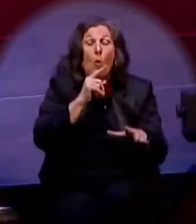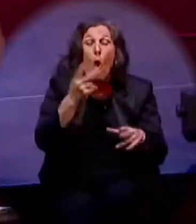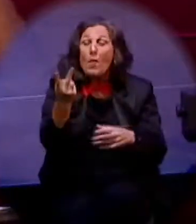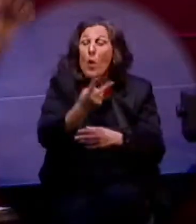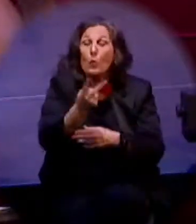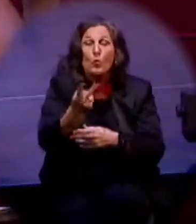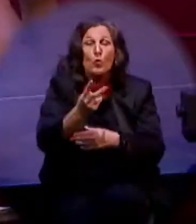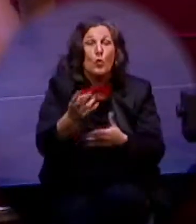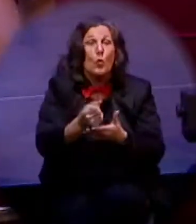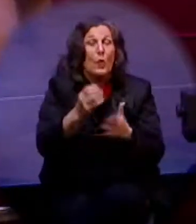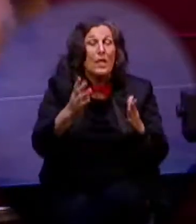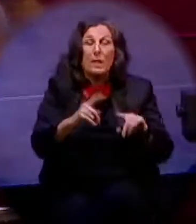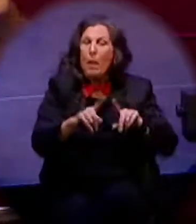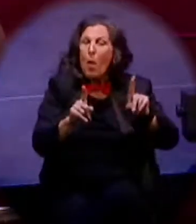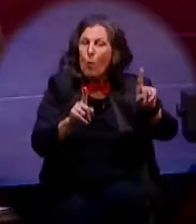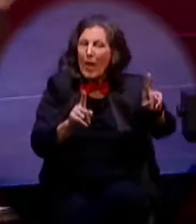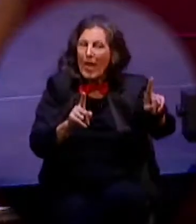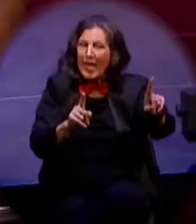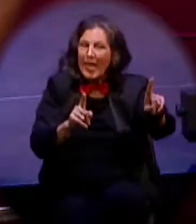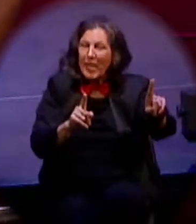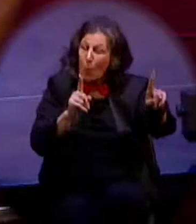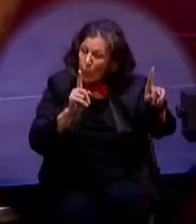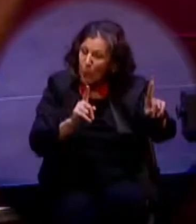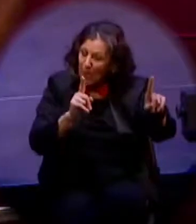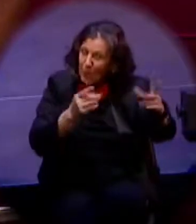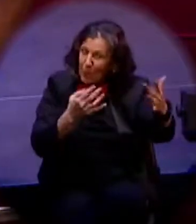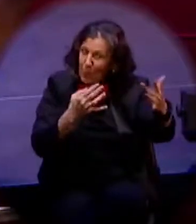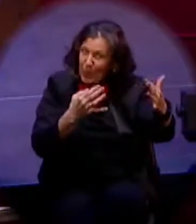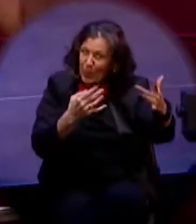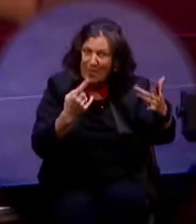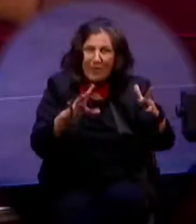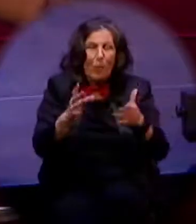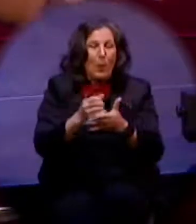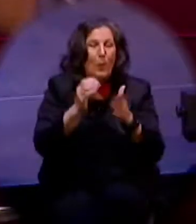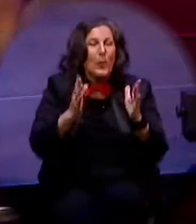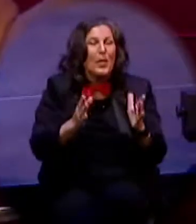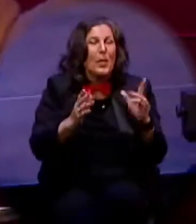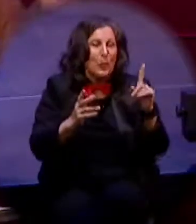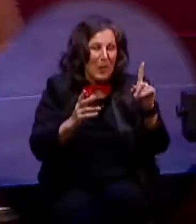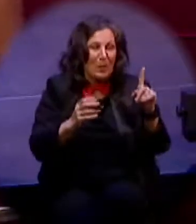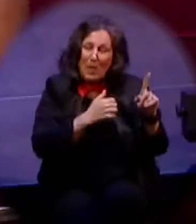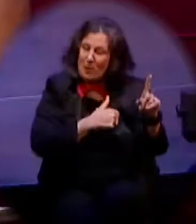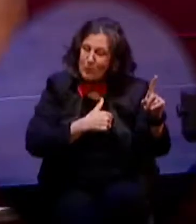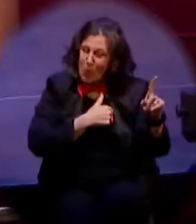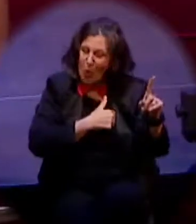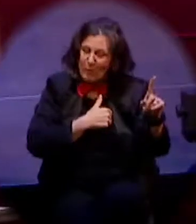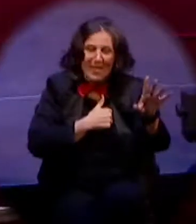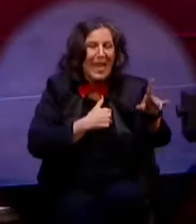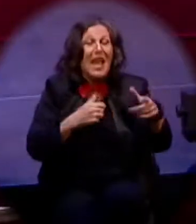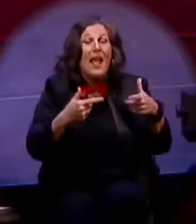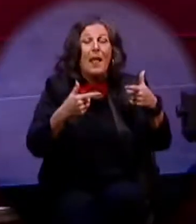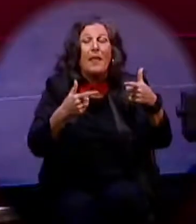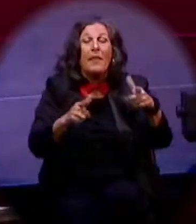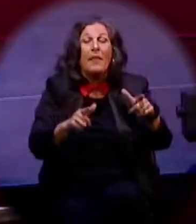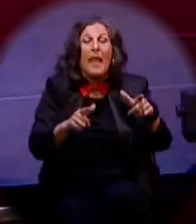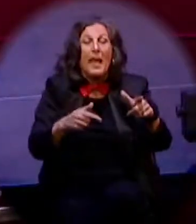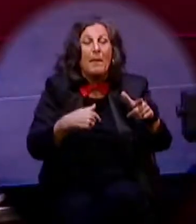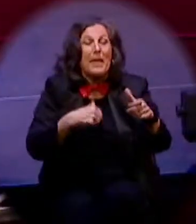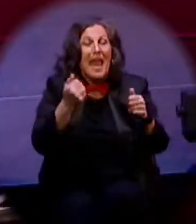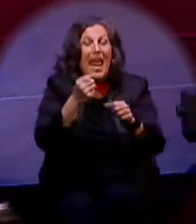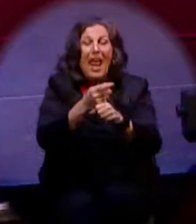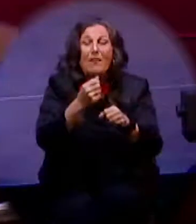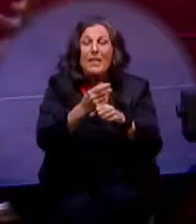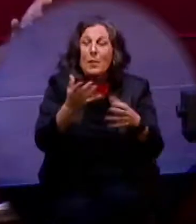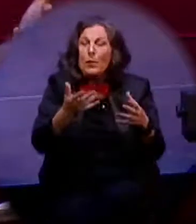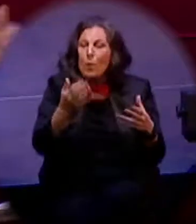winners are. Haha, but wait. Were you waiting for the winner? And I did that to you, I'm sorry. Okay, so every year